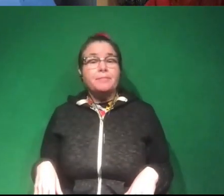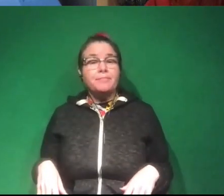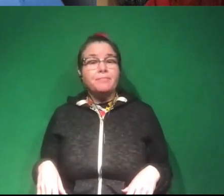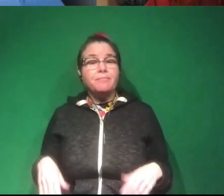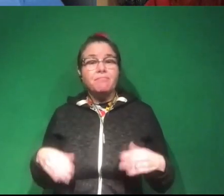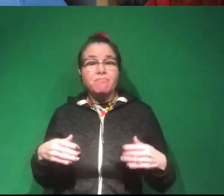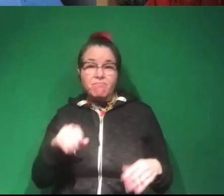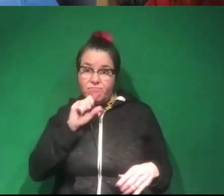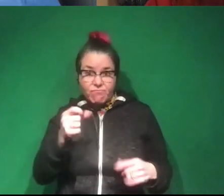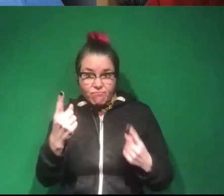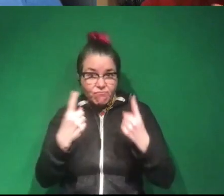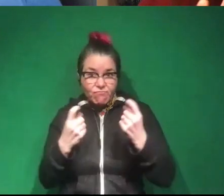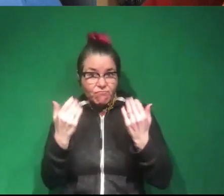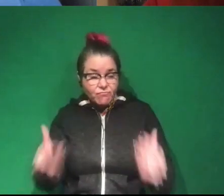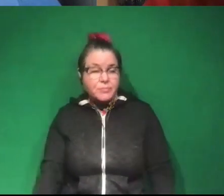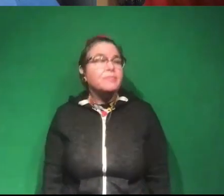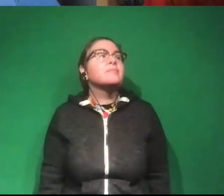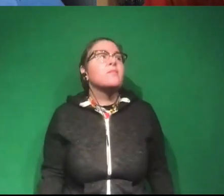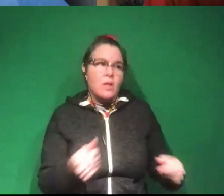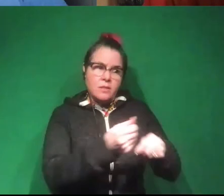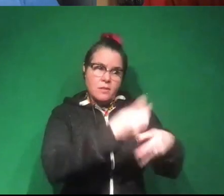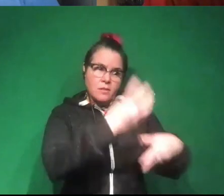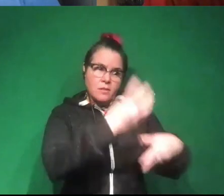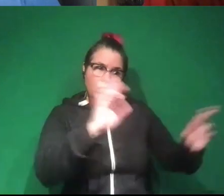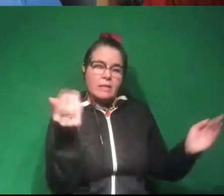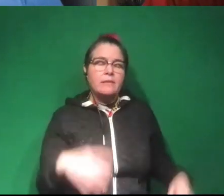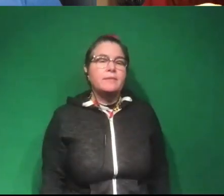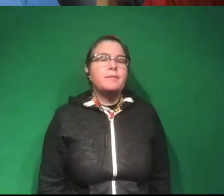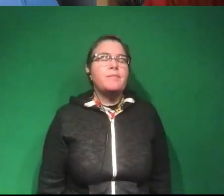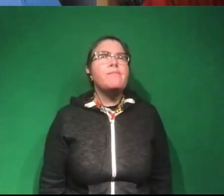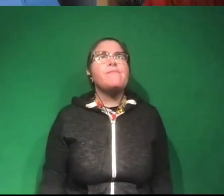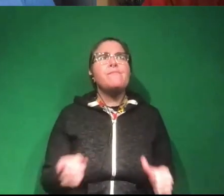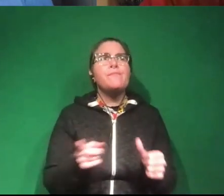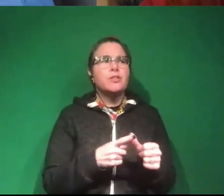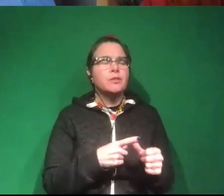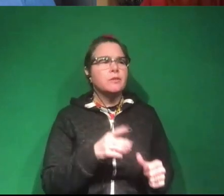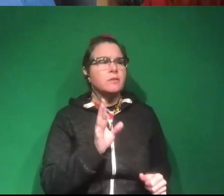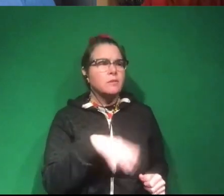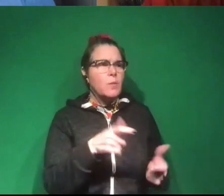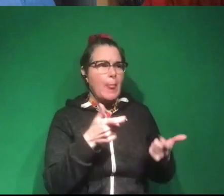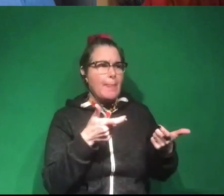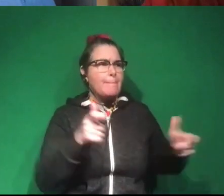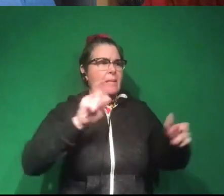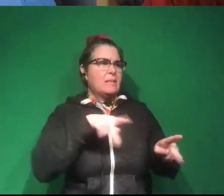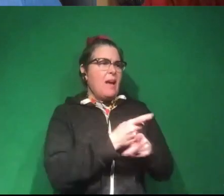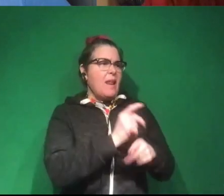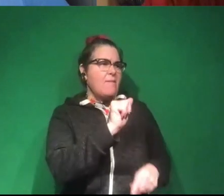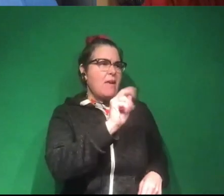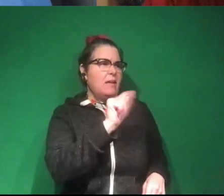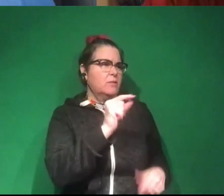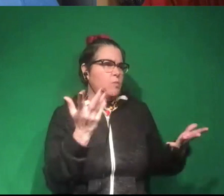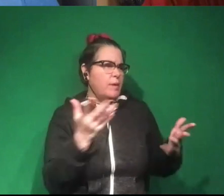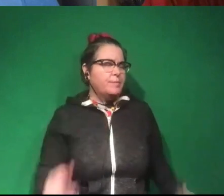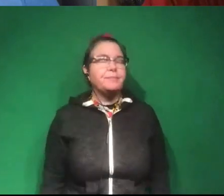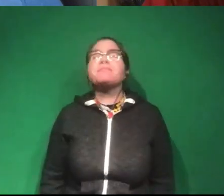love to hear your questions. Awesome. We have a lot of questions already. The first is, what's the biggest type of ant?